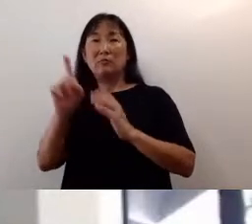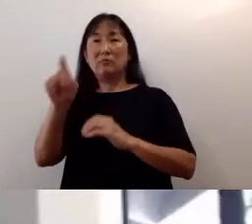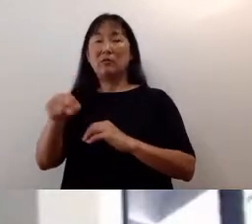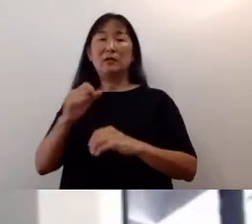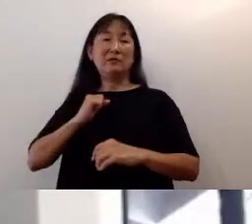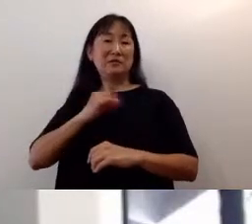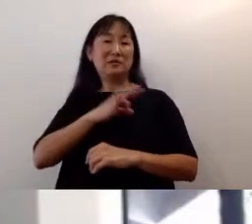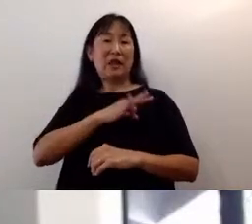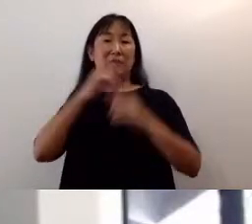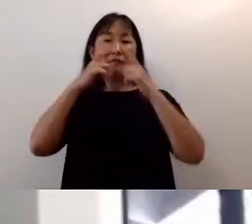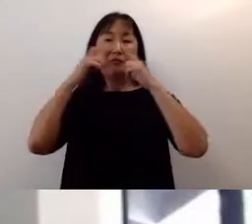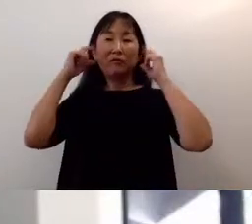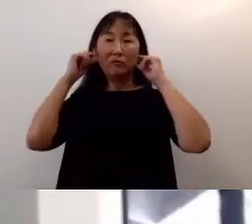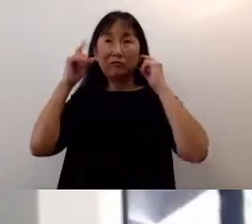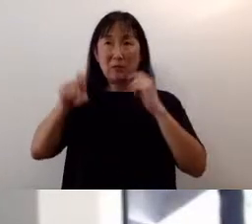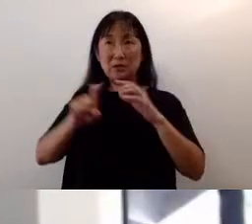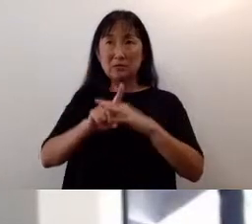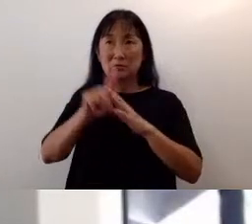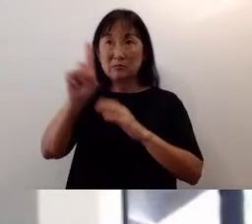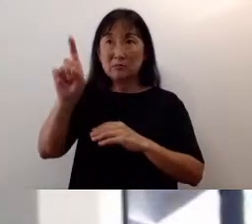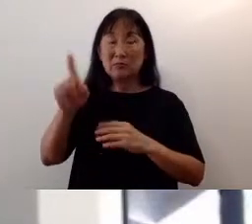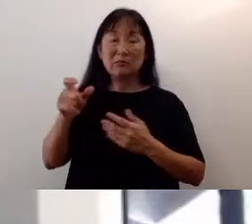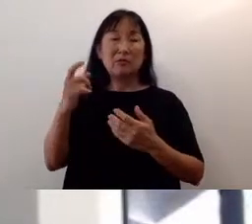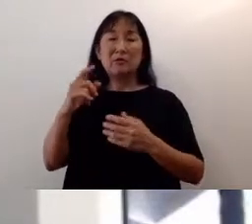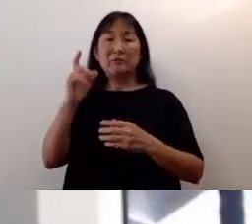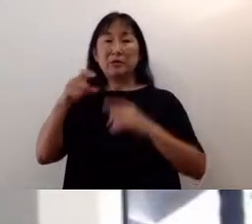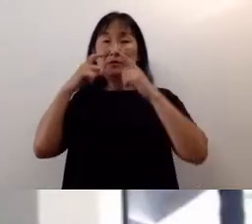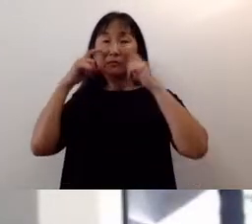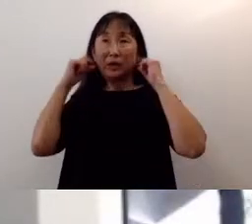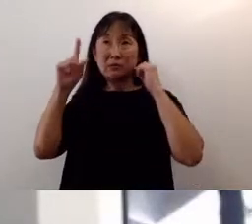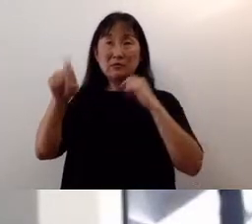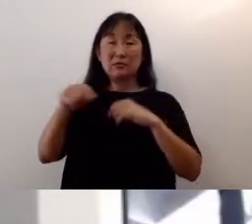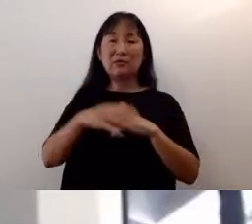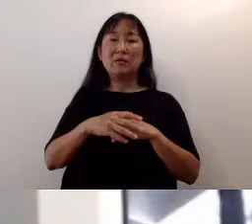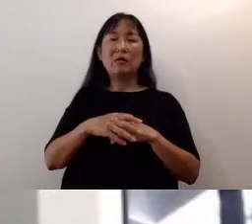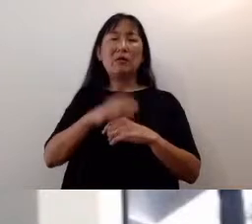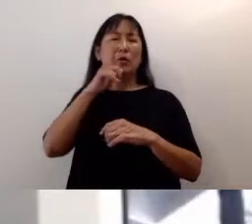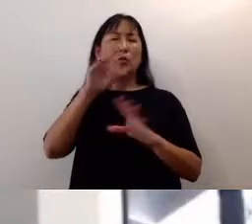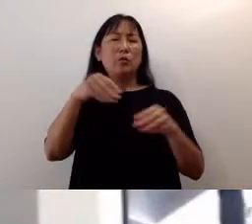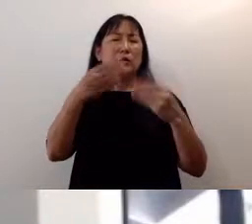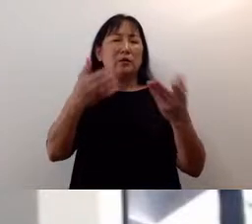And will the DOE be providing these masks and or PPE?